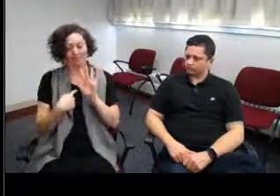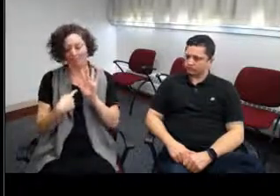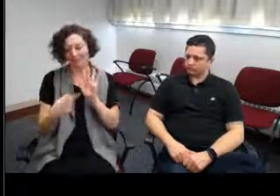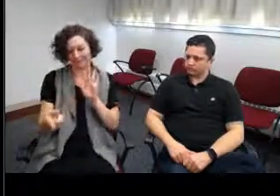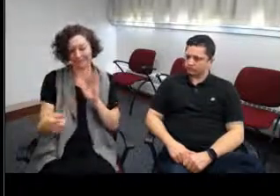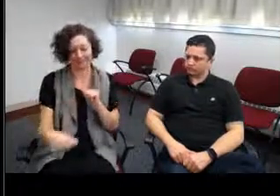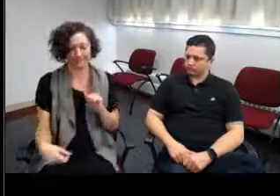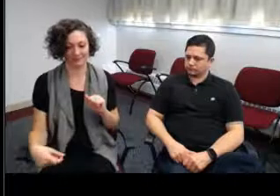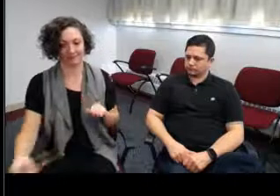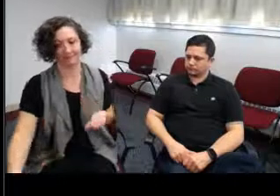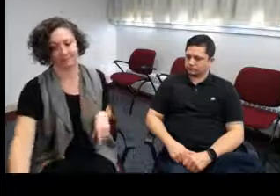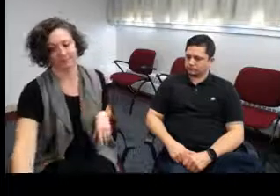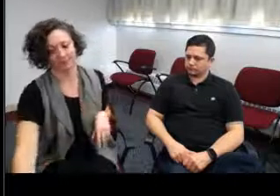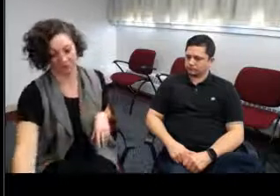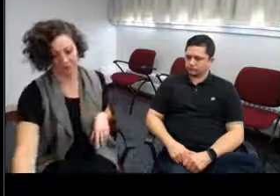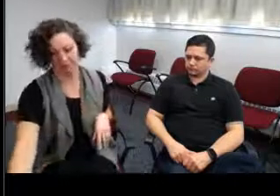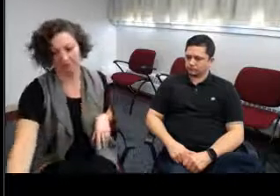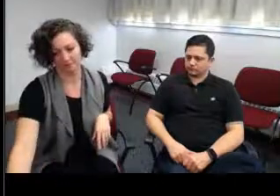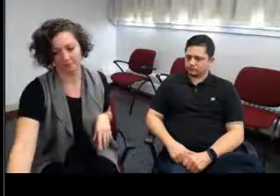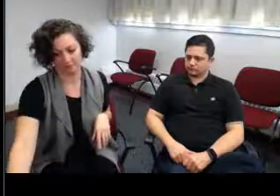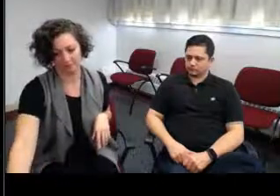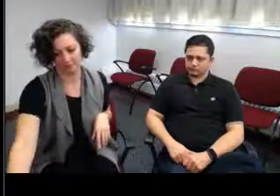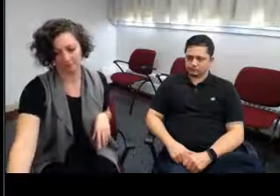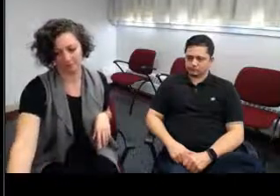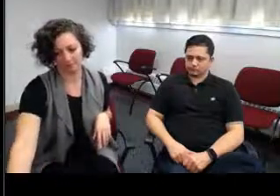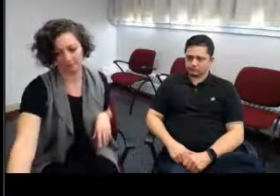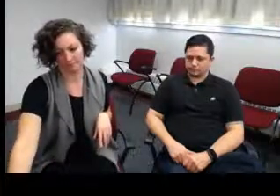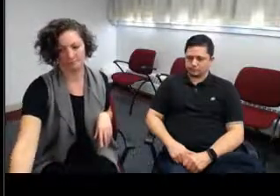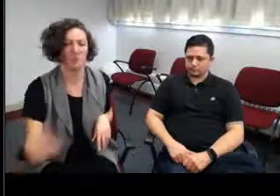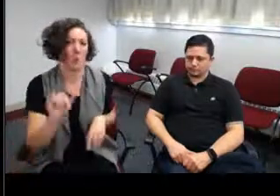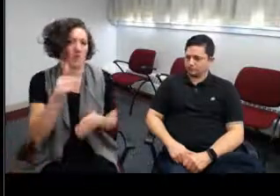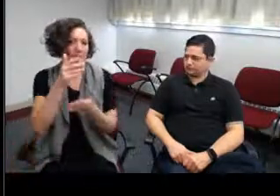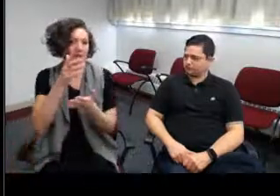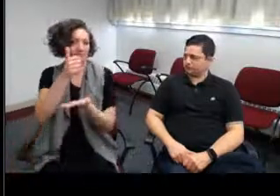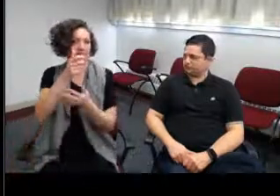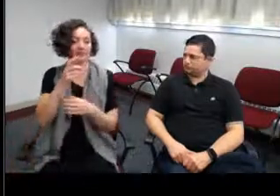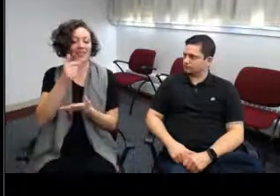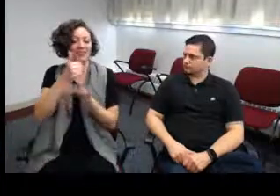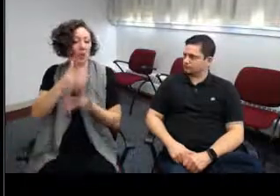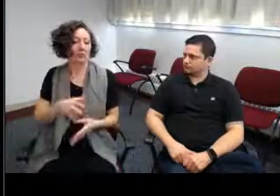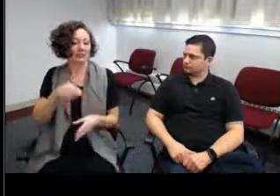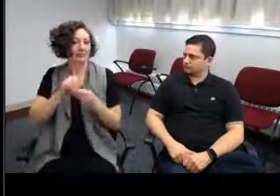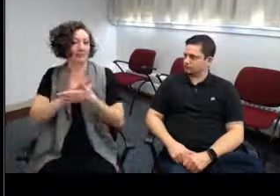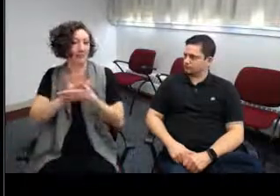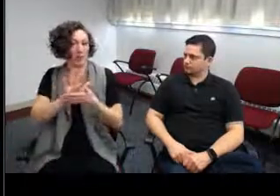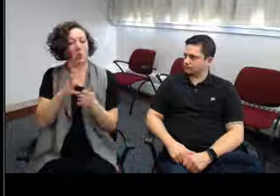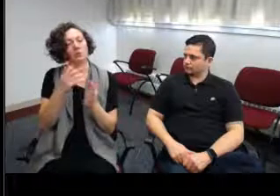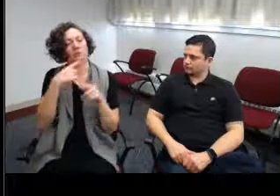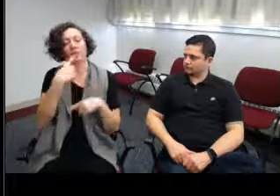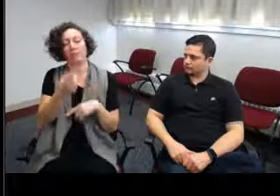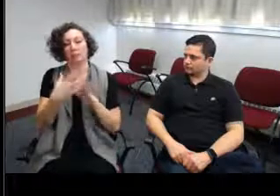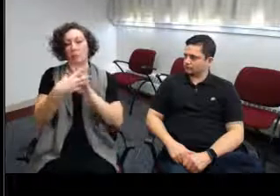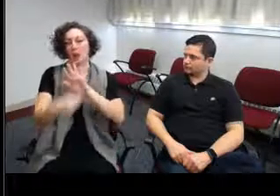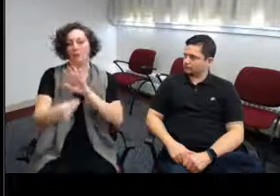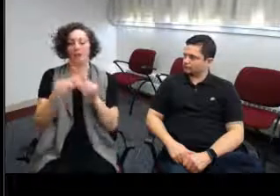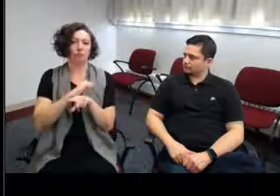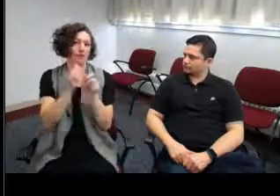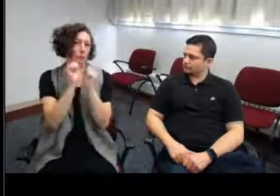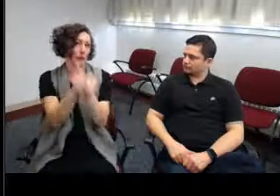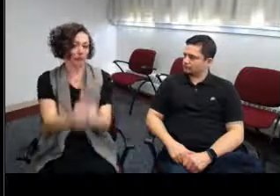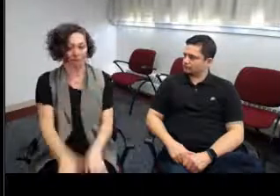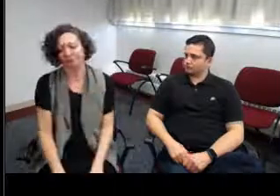And so this, what it's saying is, yeah, now we will practice physical grounding, so copy me. So the therapist